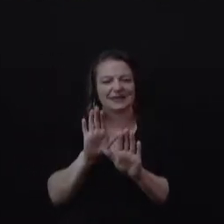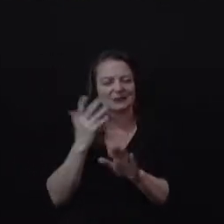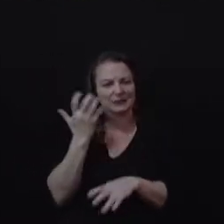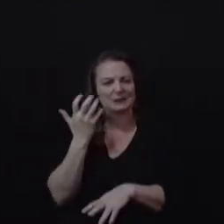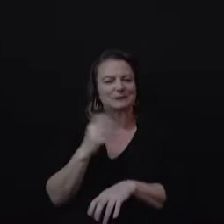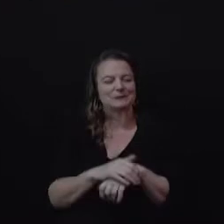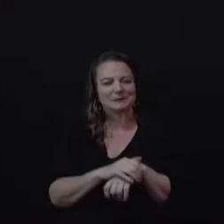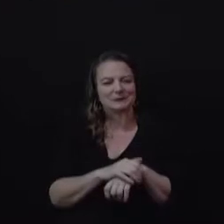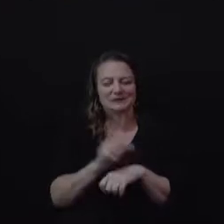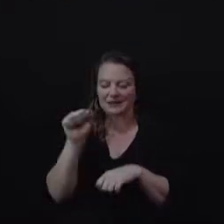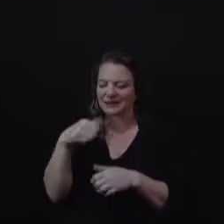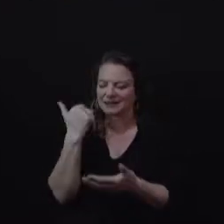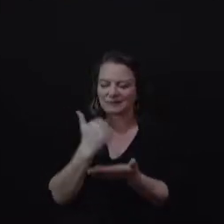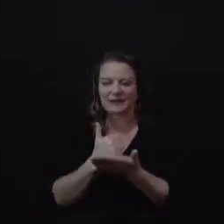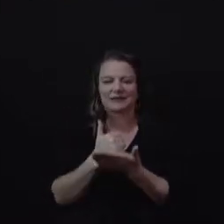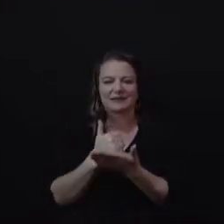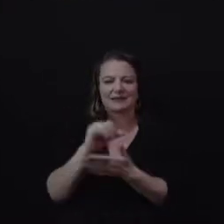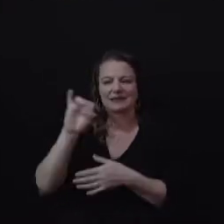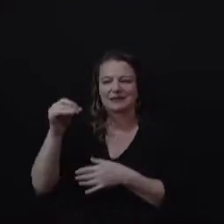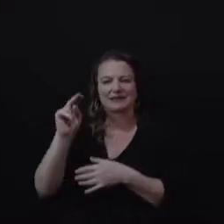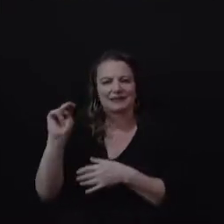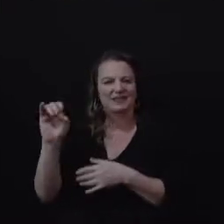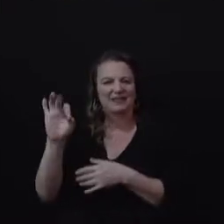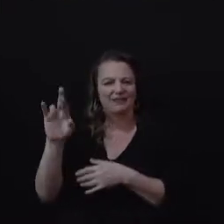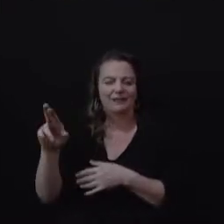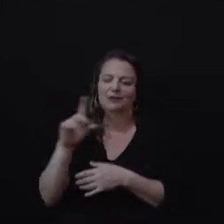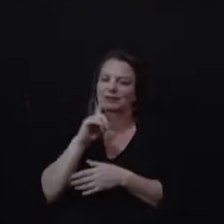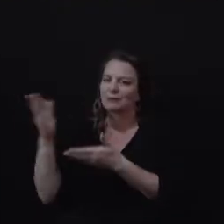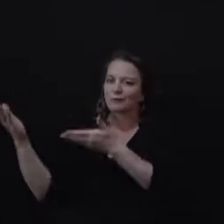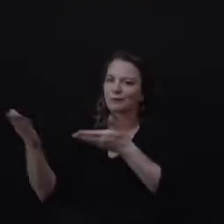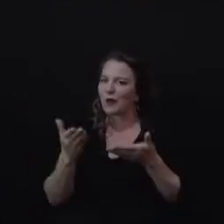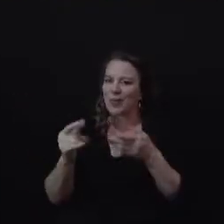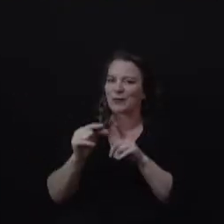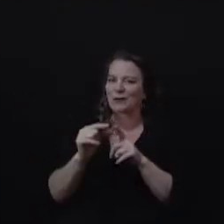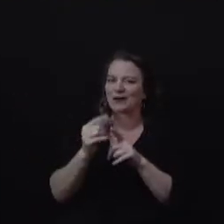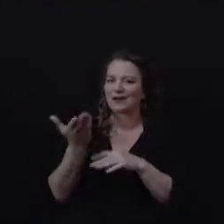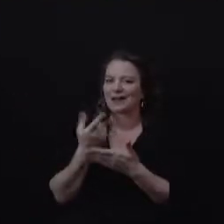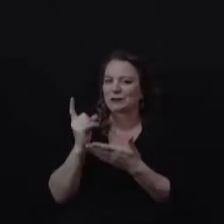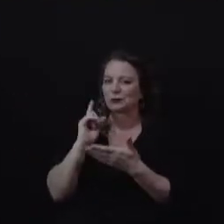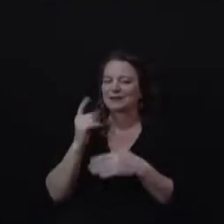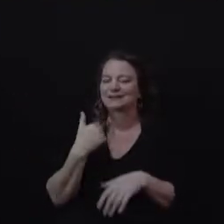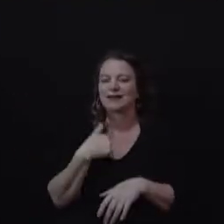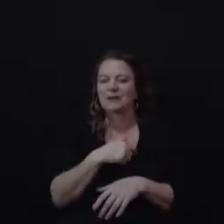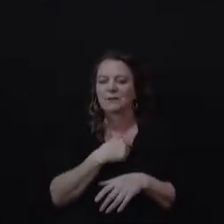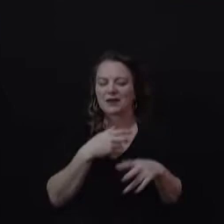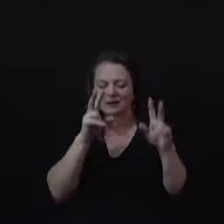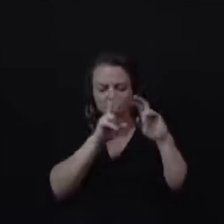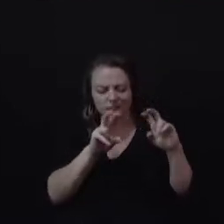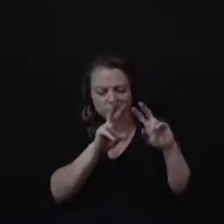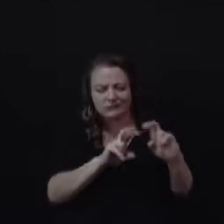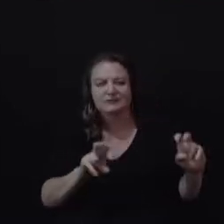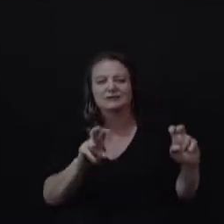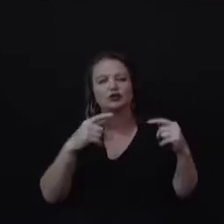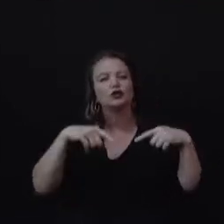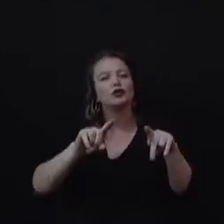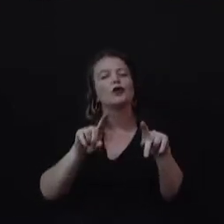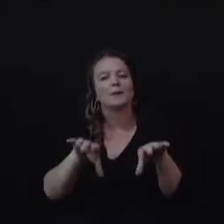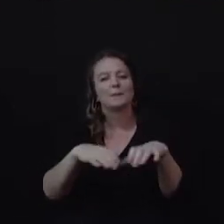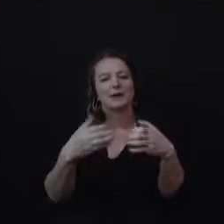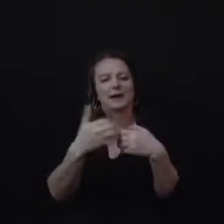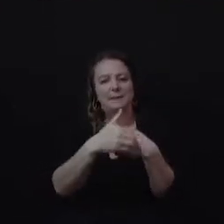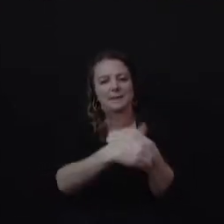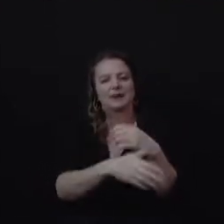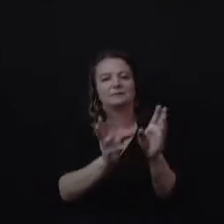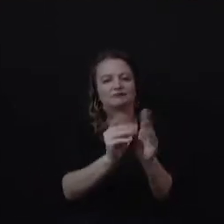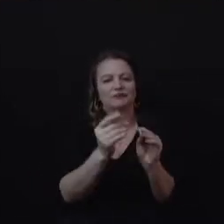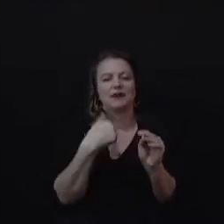amen. She brought that word last week, and we dug into that at Breaking Bread. You know, in this space, you don't get